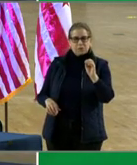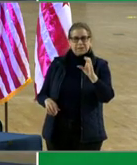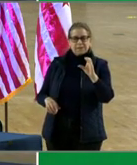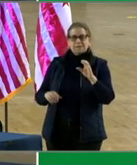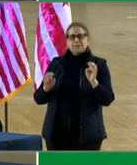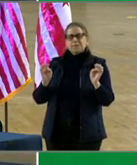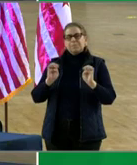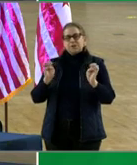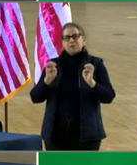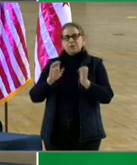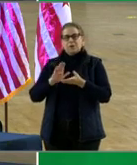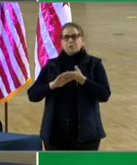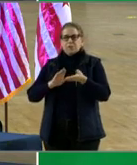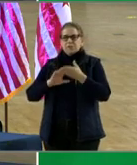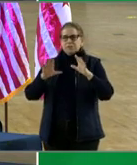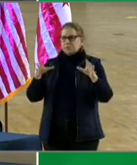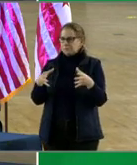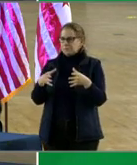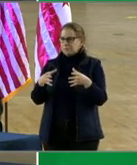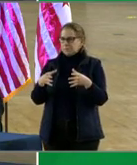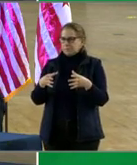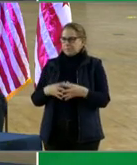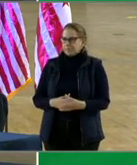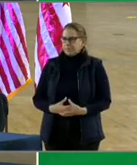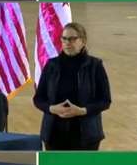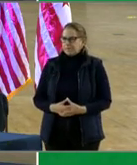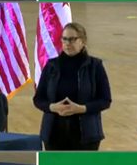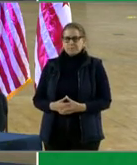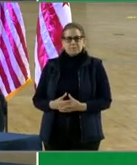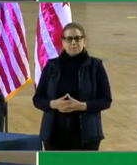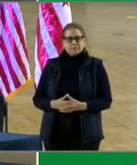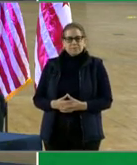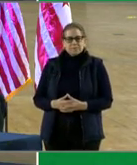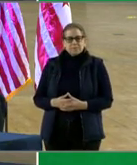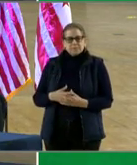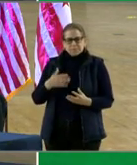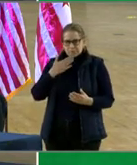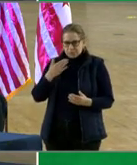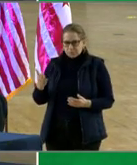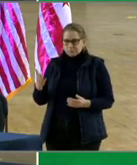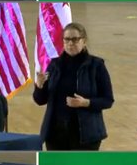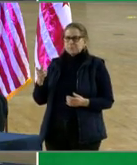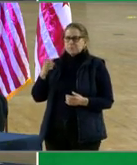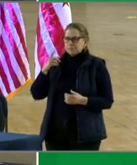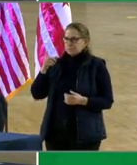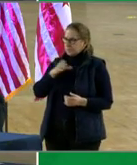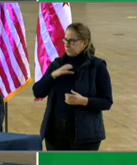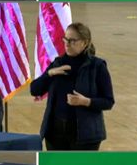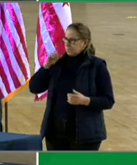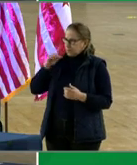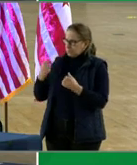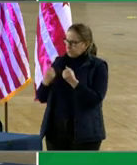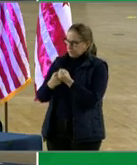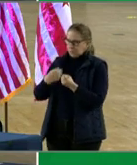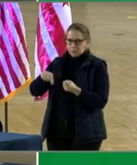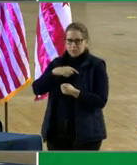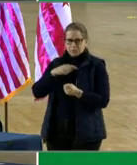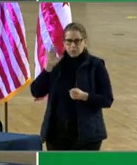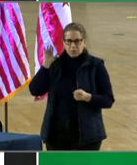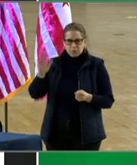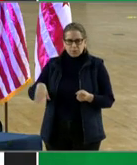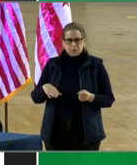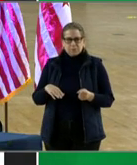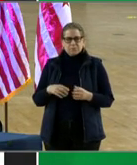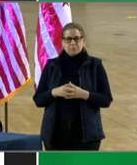have been very grateful to have the support of the council every step of the way. The council worked quickly to